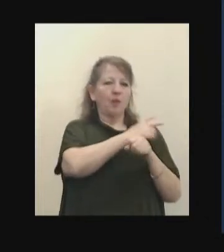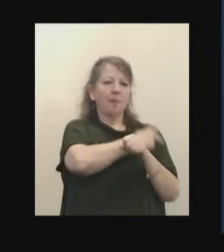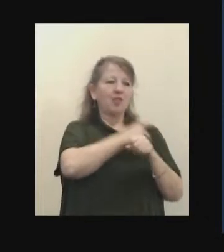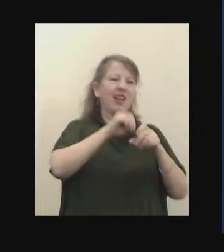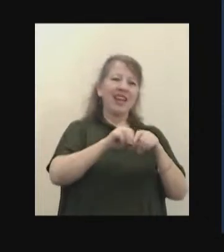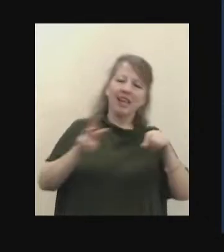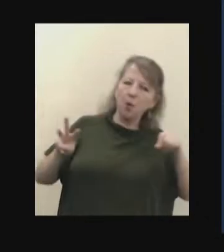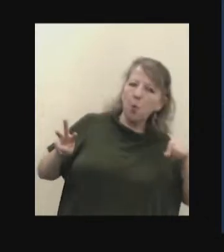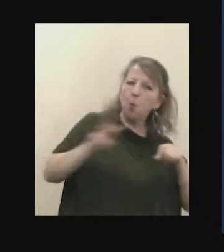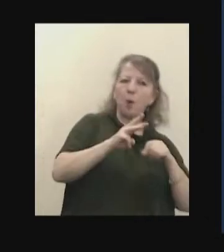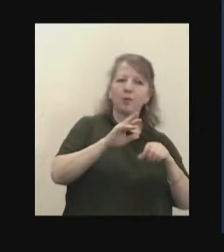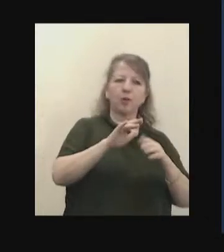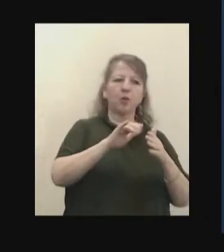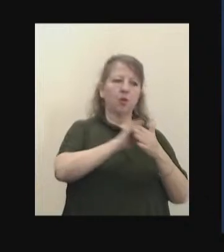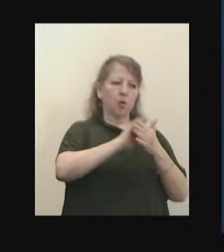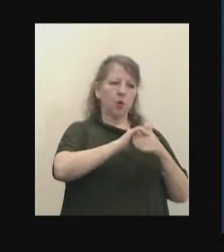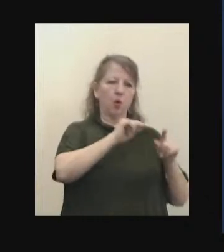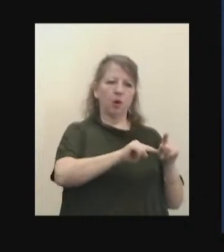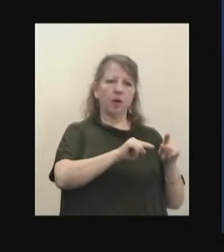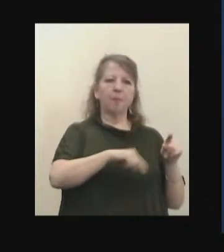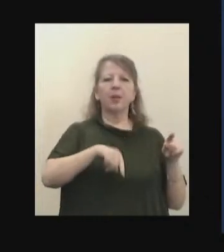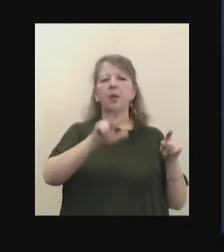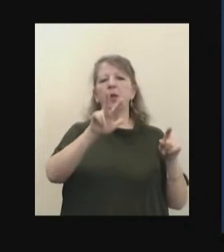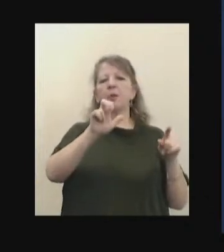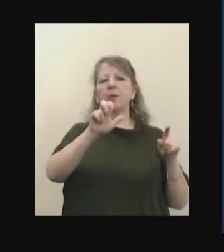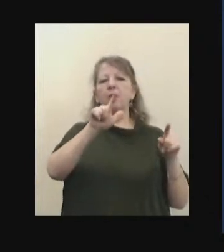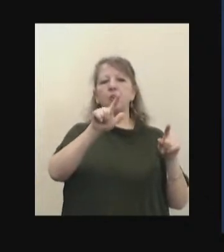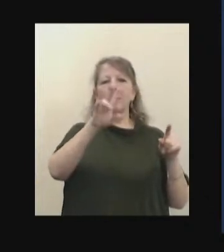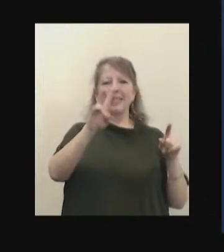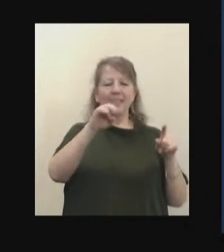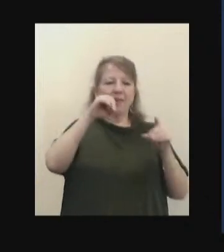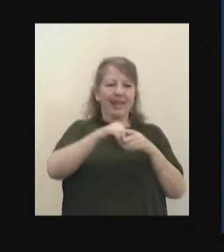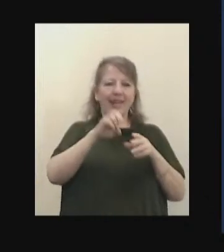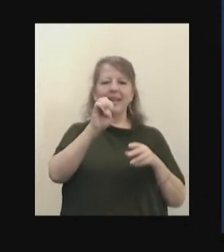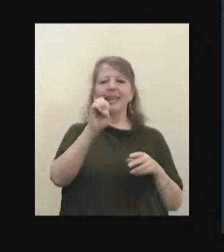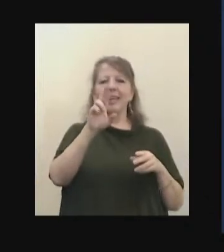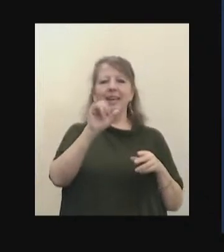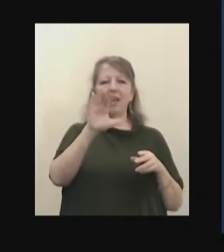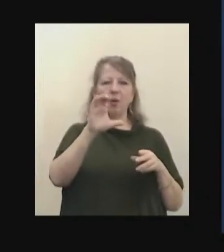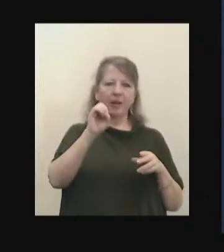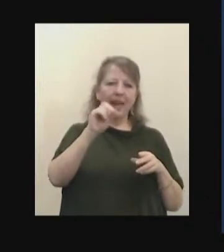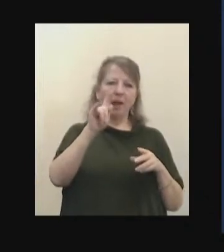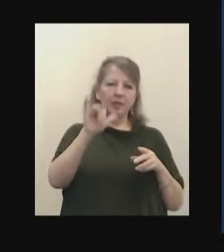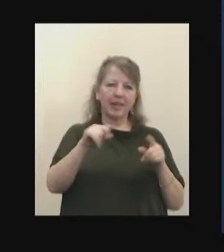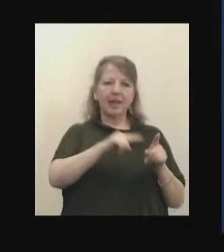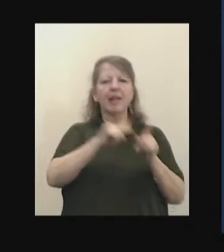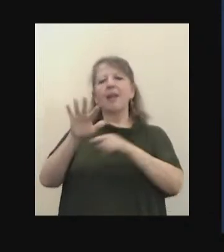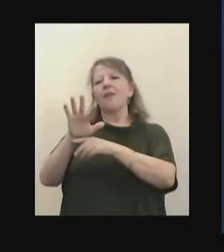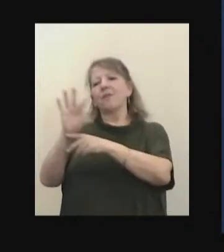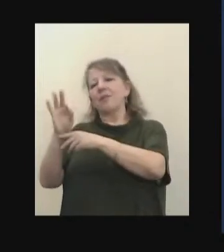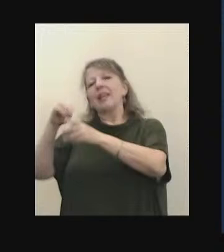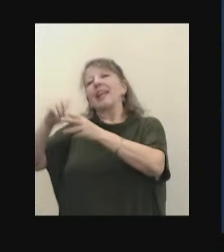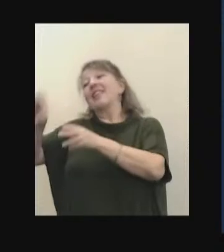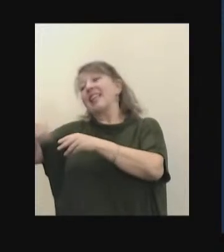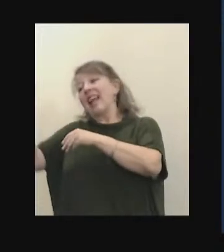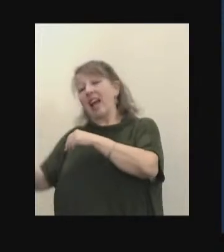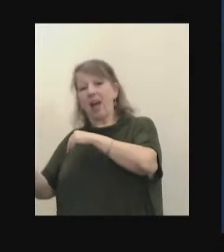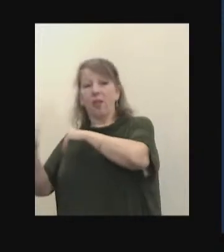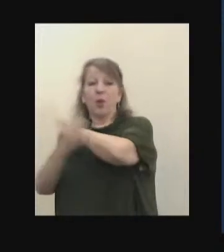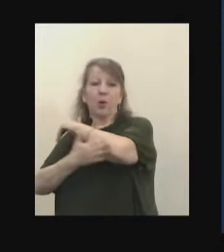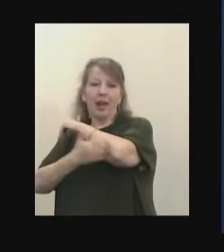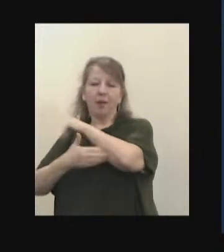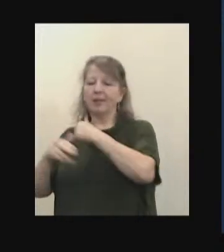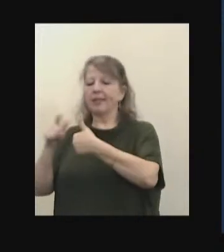hospitals. 327 of them were in Erie County hospitals and 59 in the other counties' hospitals. The other counties being